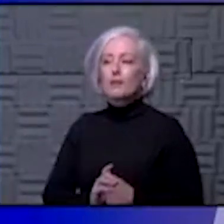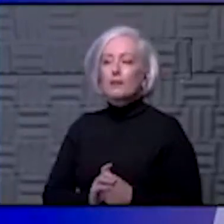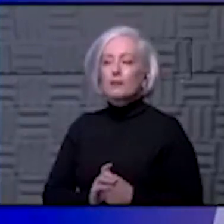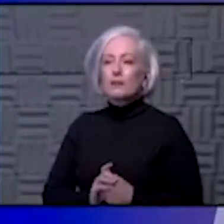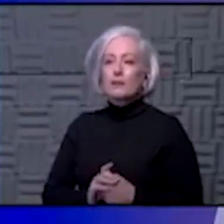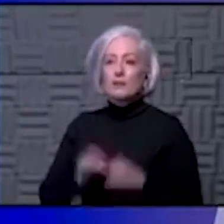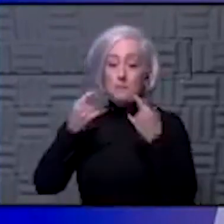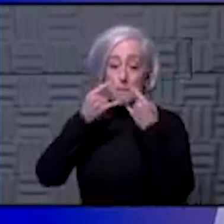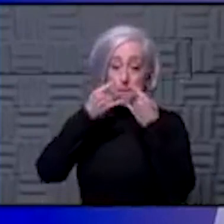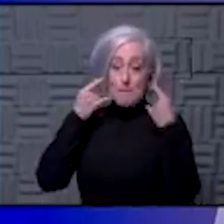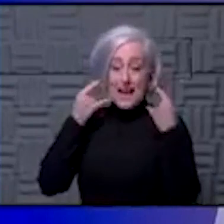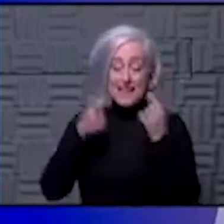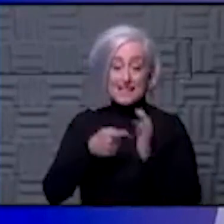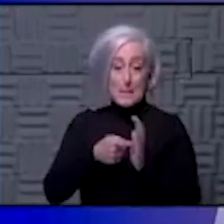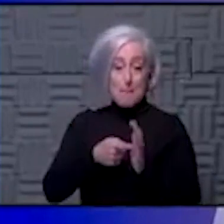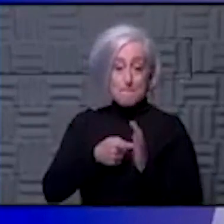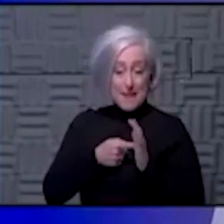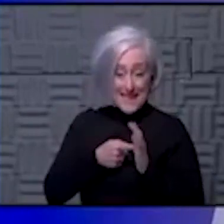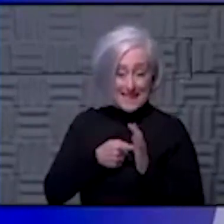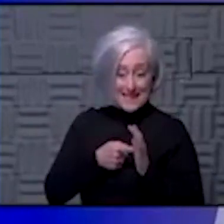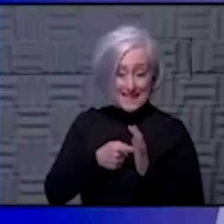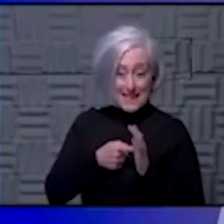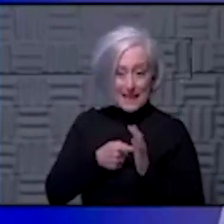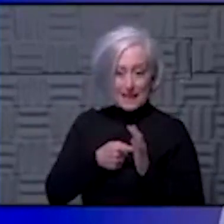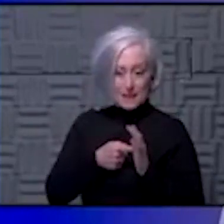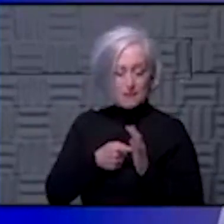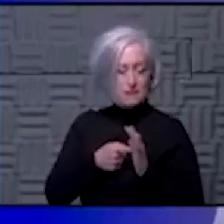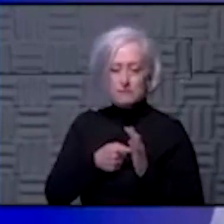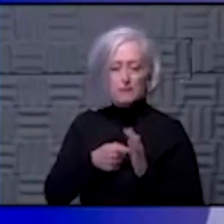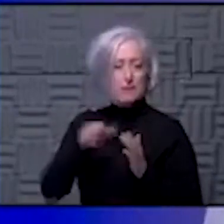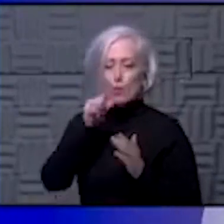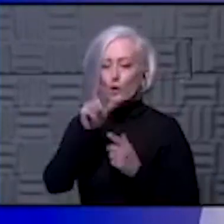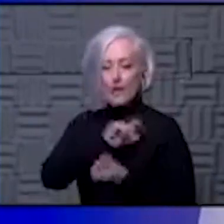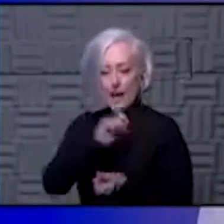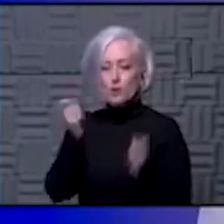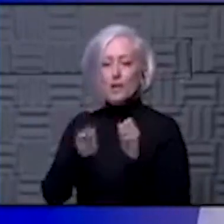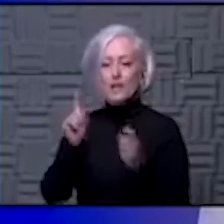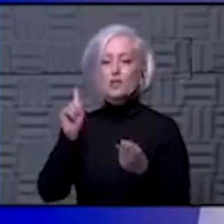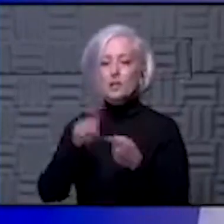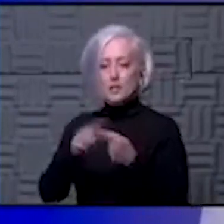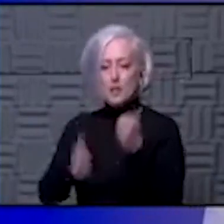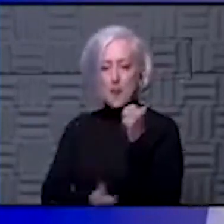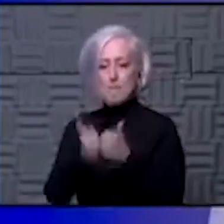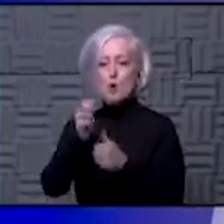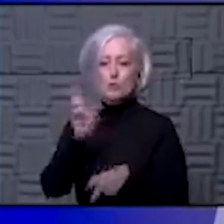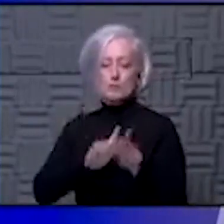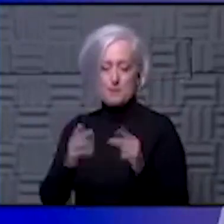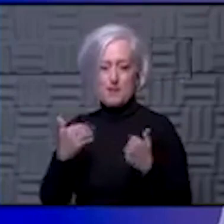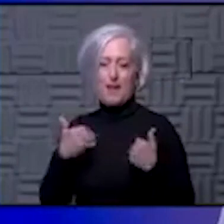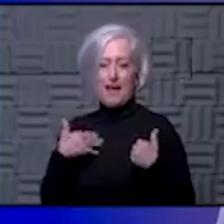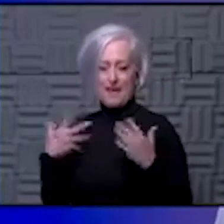masking or mask mandates will or probably should change until a majority of the public is